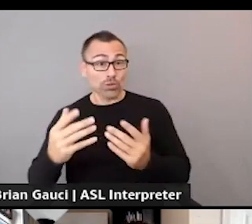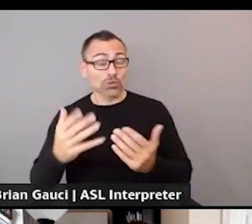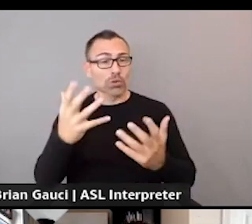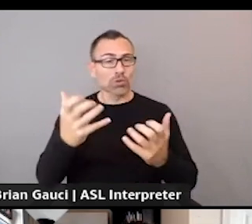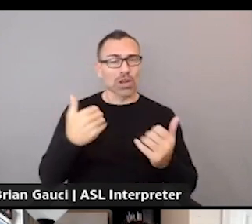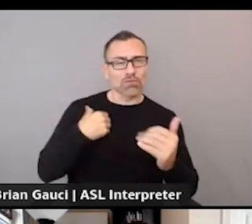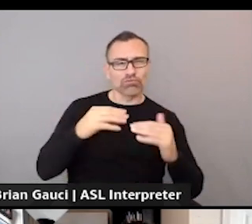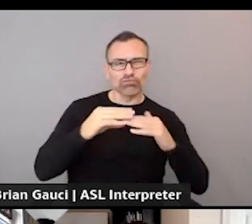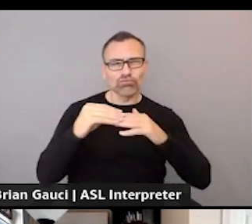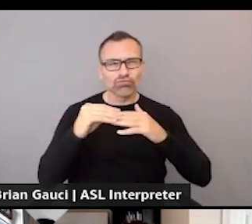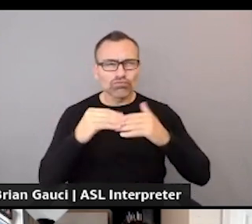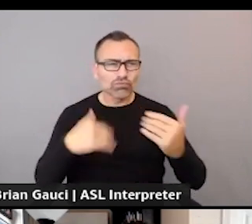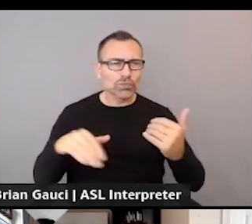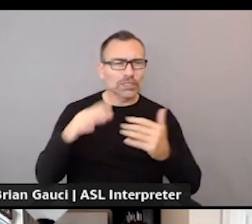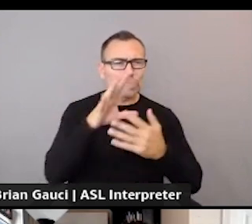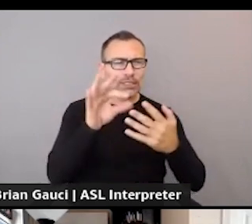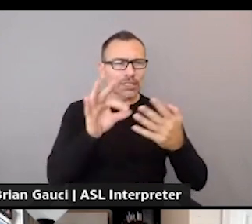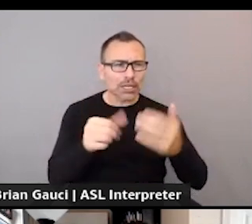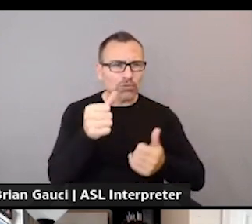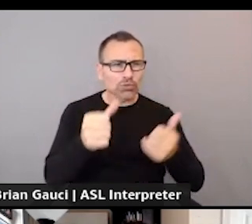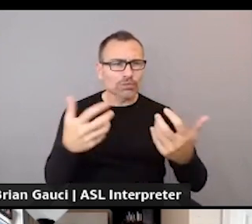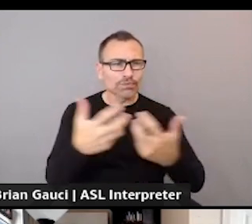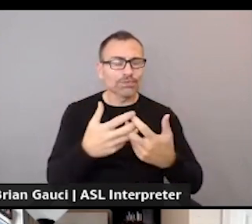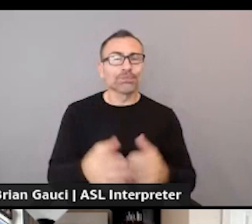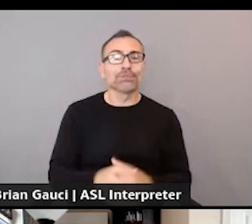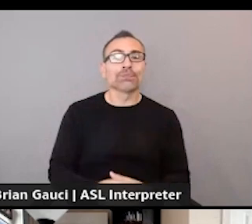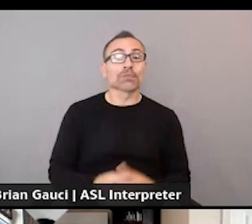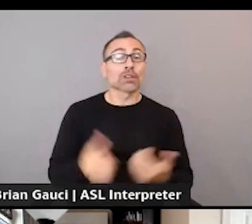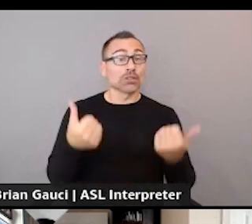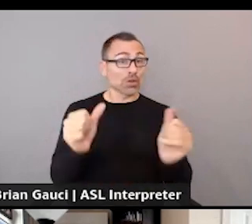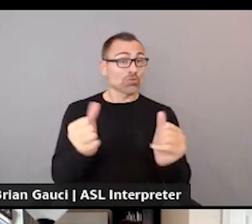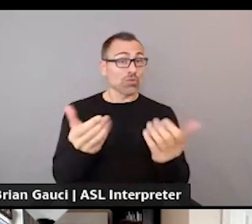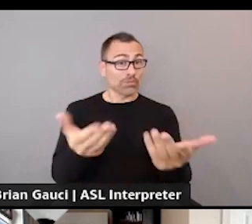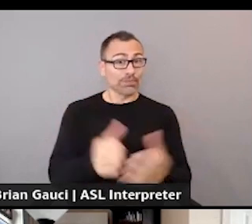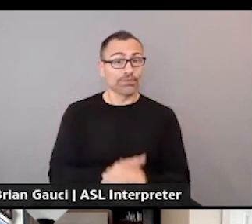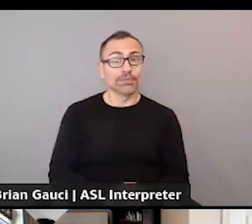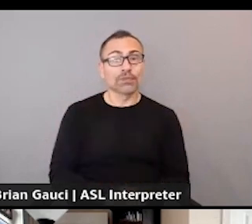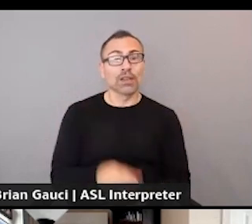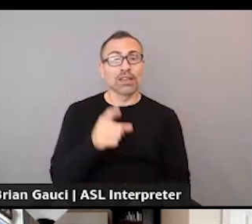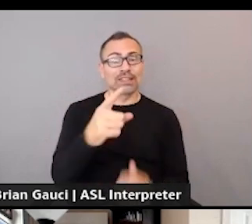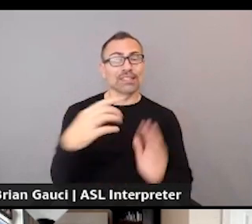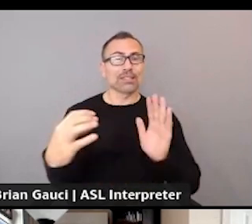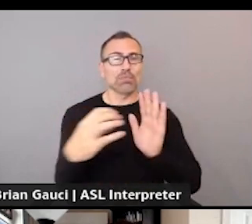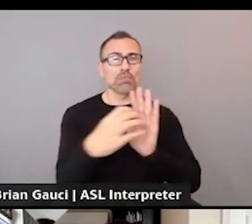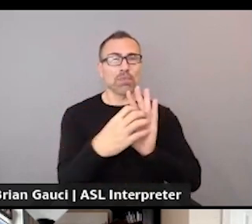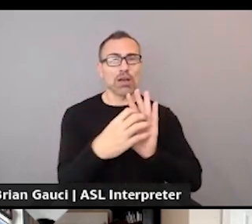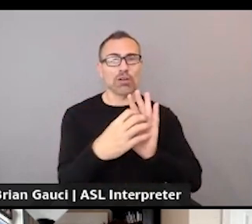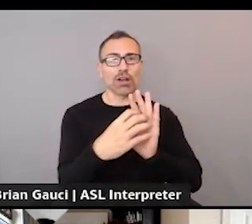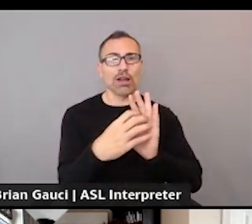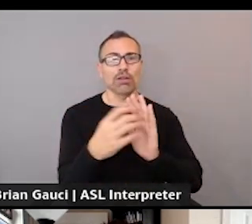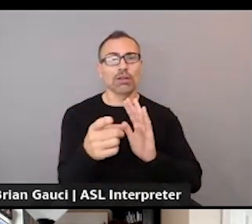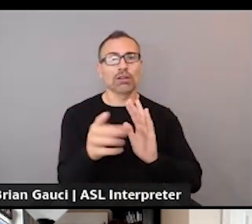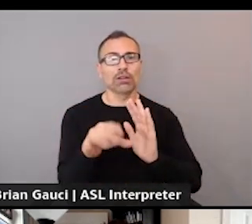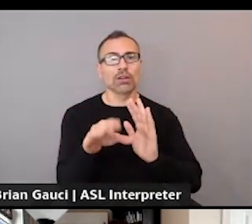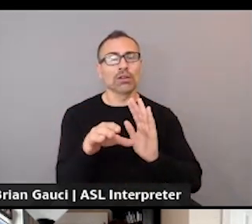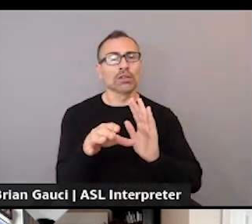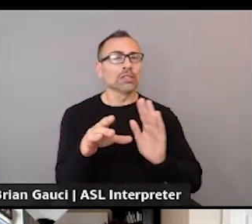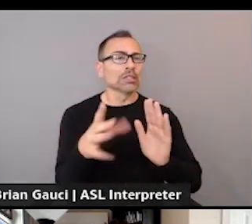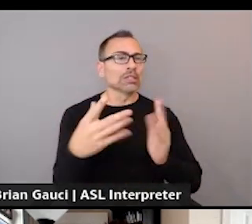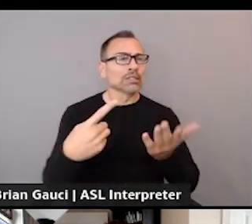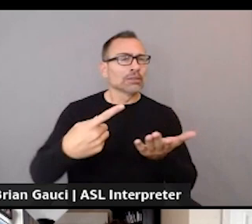to select these models easily. So let's try this out, right? So here's a paragraph from talking